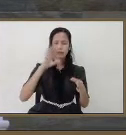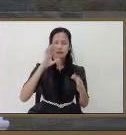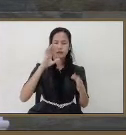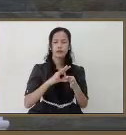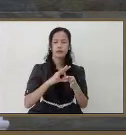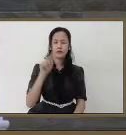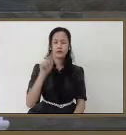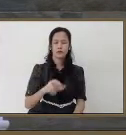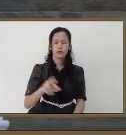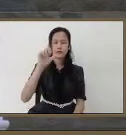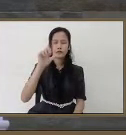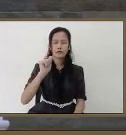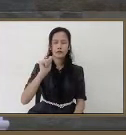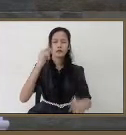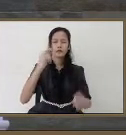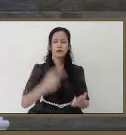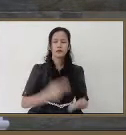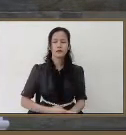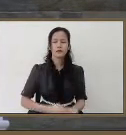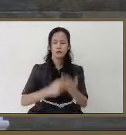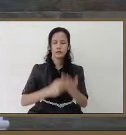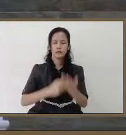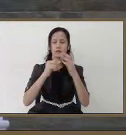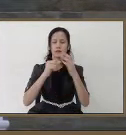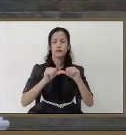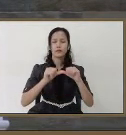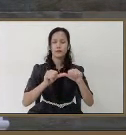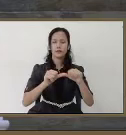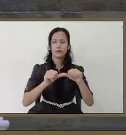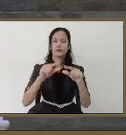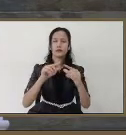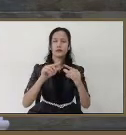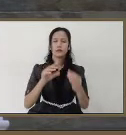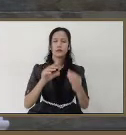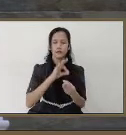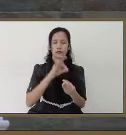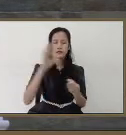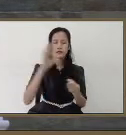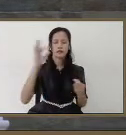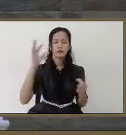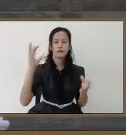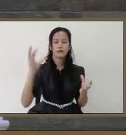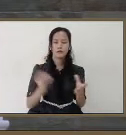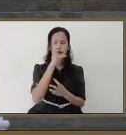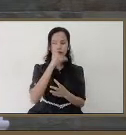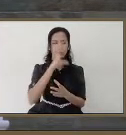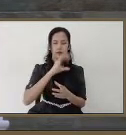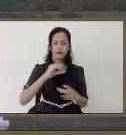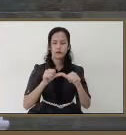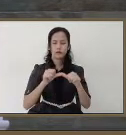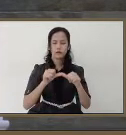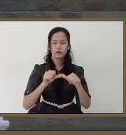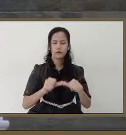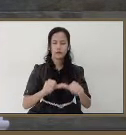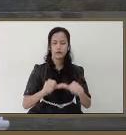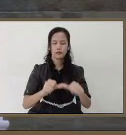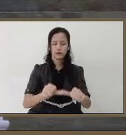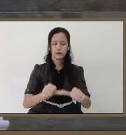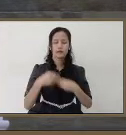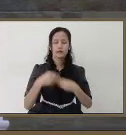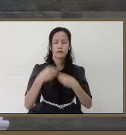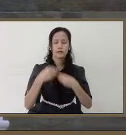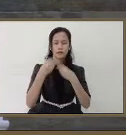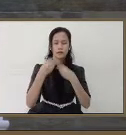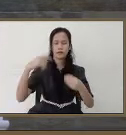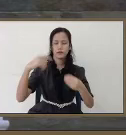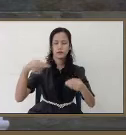paglago spiritually. Thank you for continually giving us, O God, the details that we need, O God, para patuloy